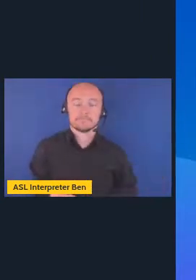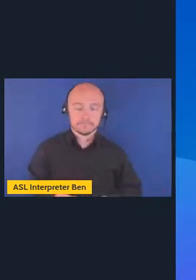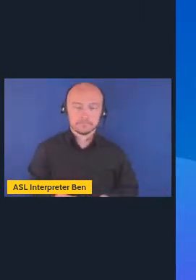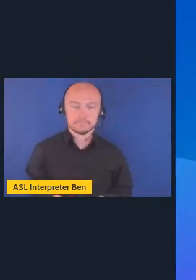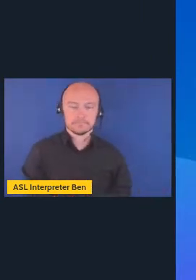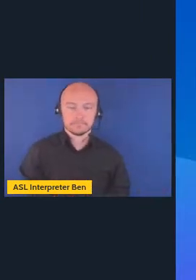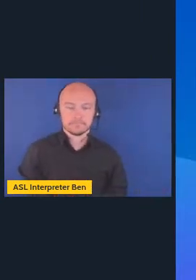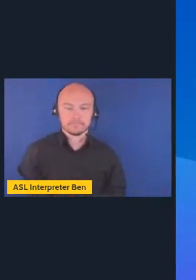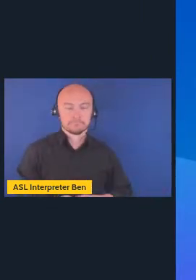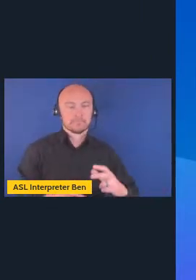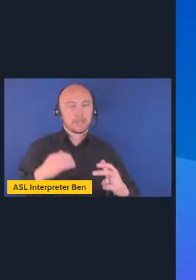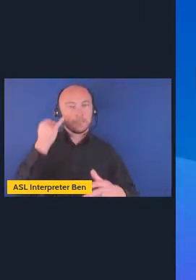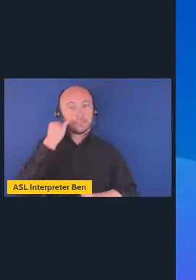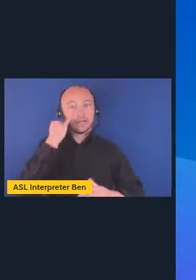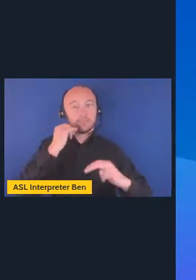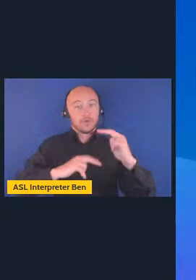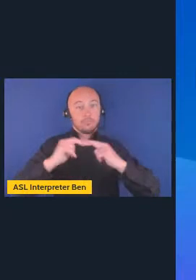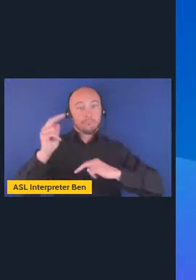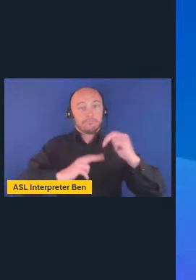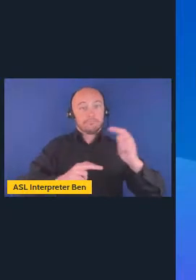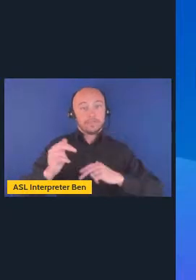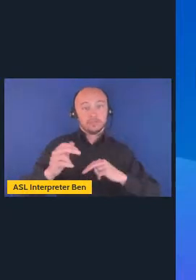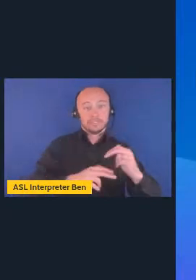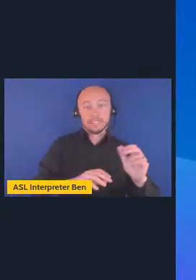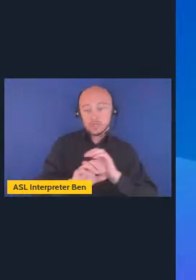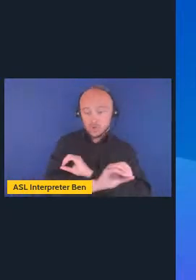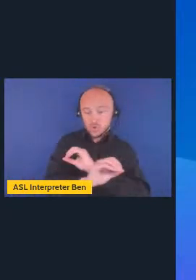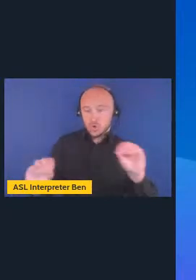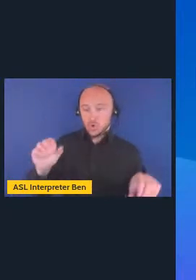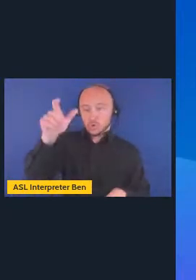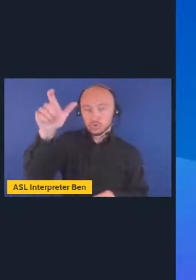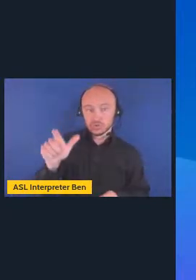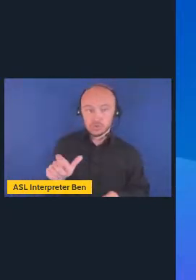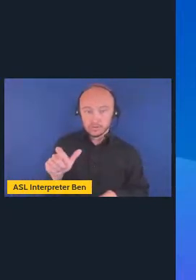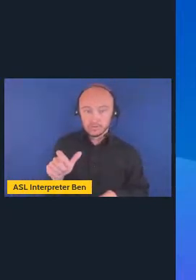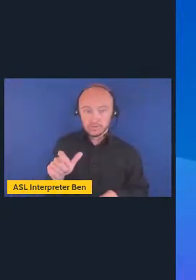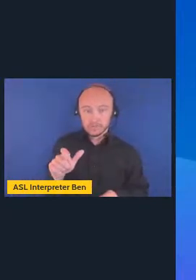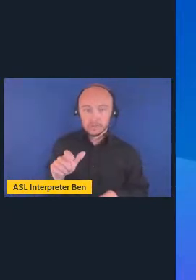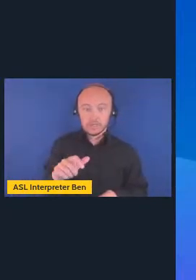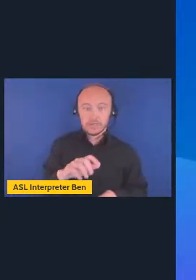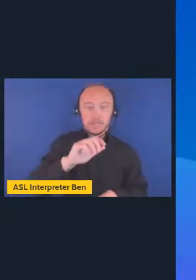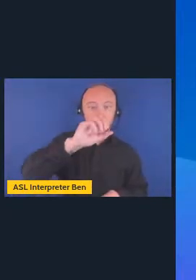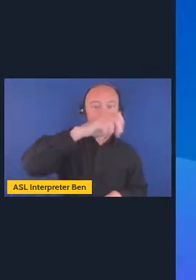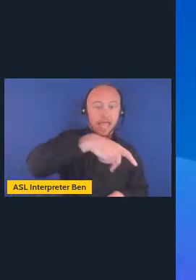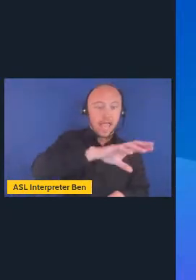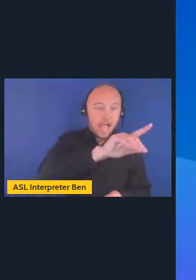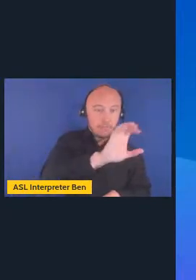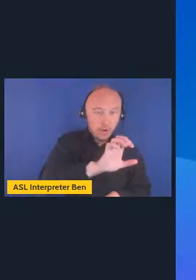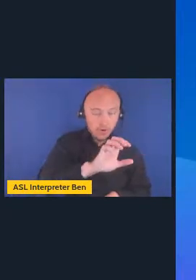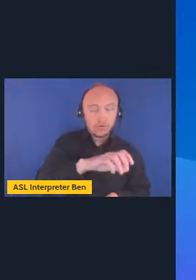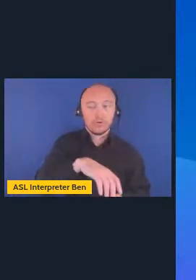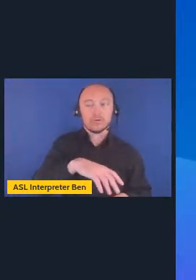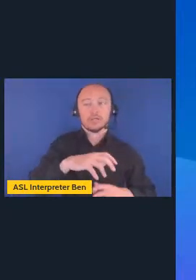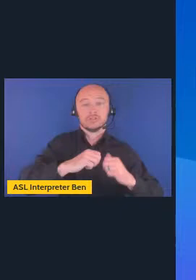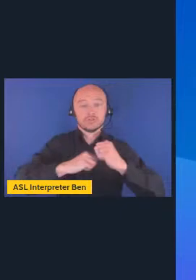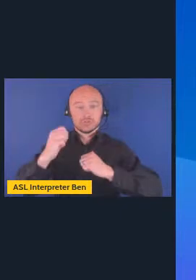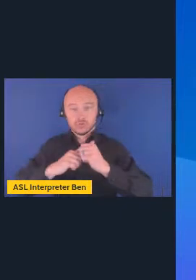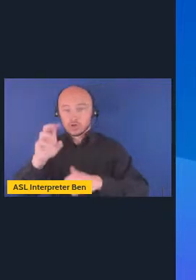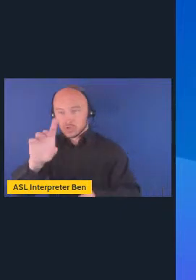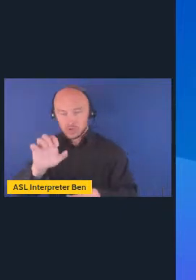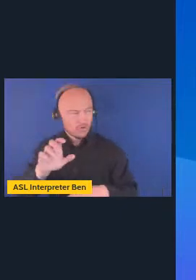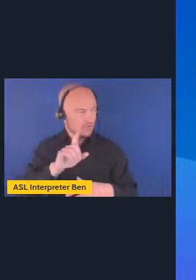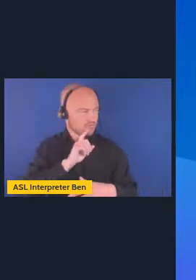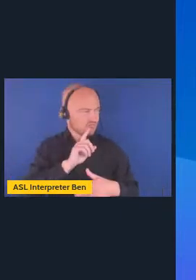But when you're building serverless systems, the line between application code and infrastructure code becomes very blurry. Your choice